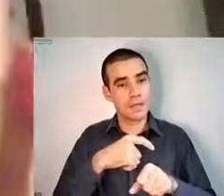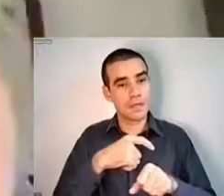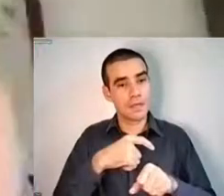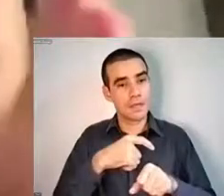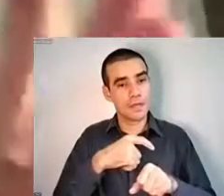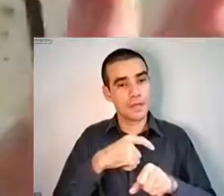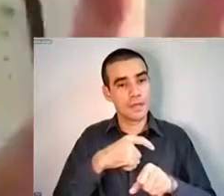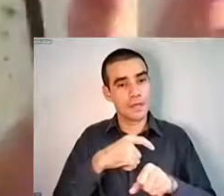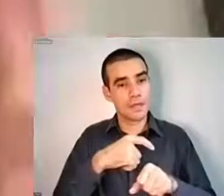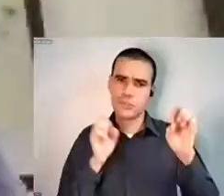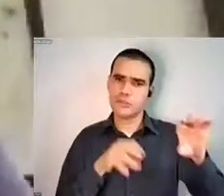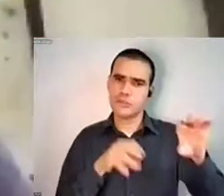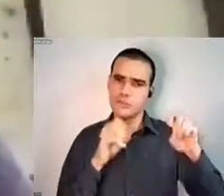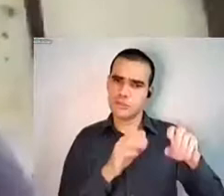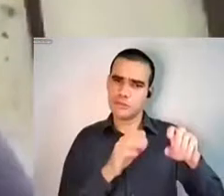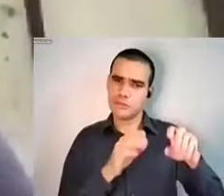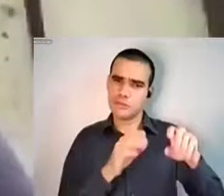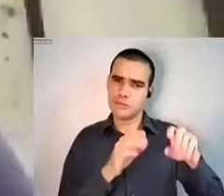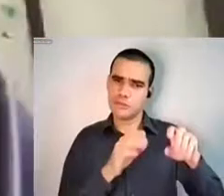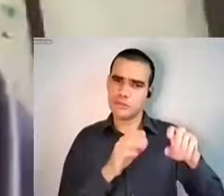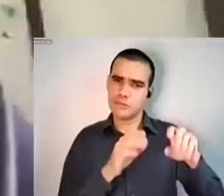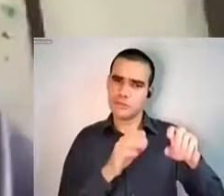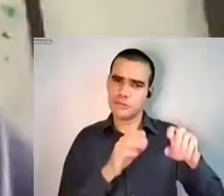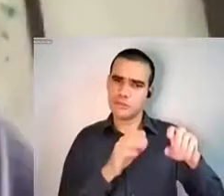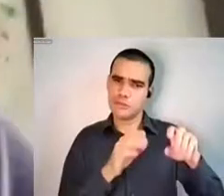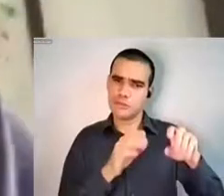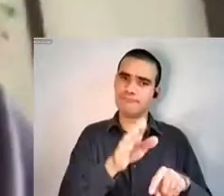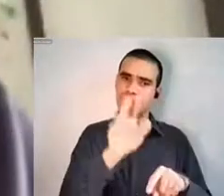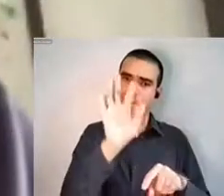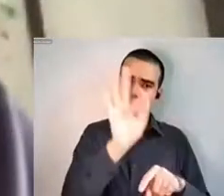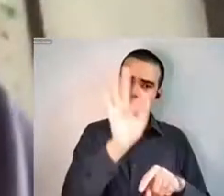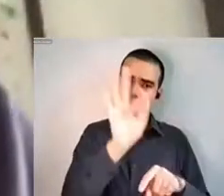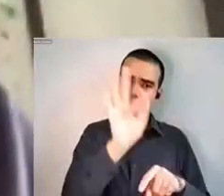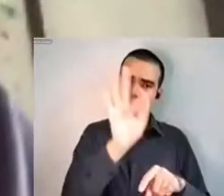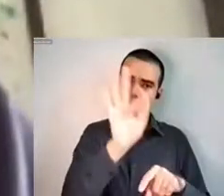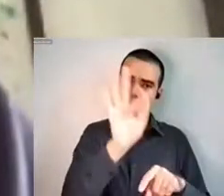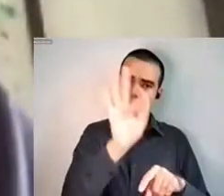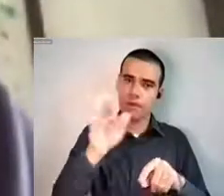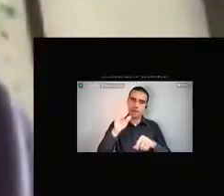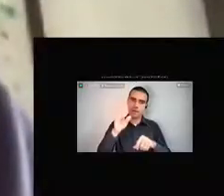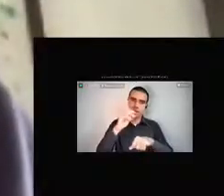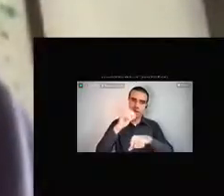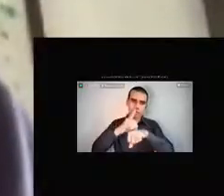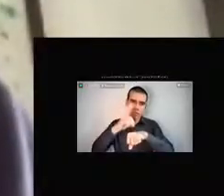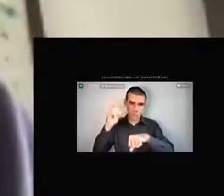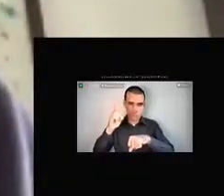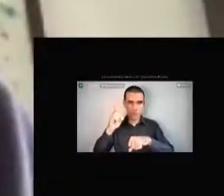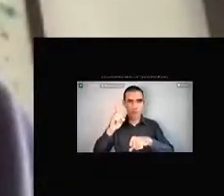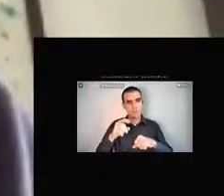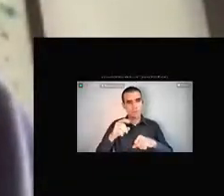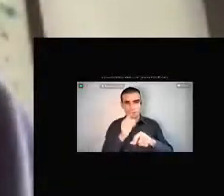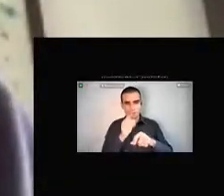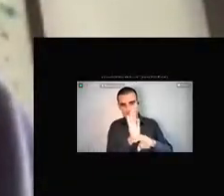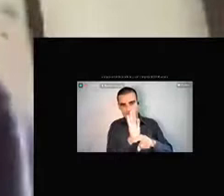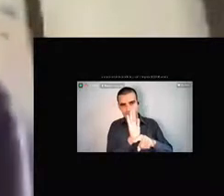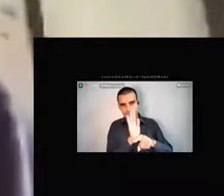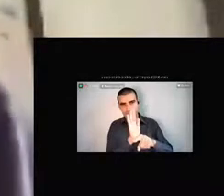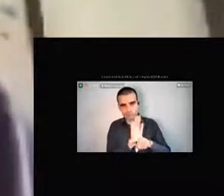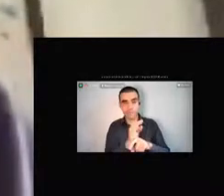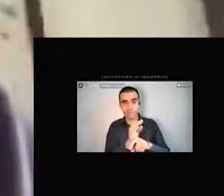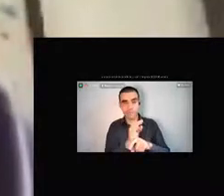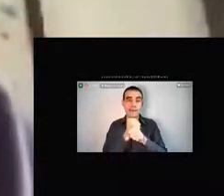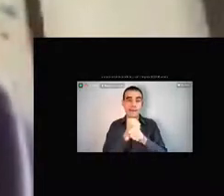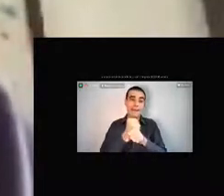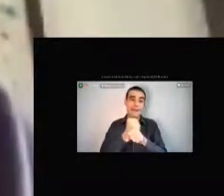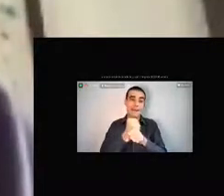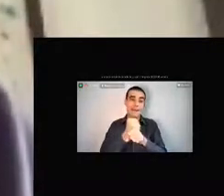dreamed. And I helped them to go to different universities, to go to their doctors. And only 15